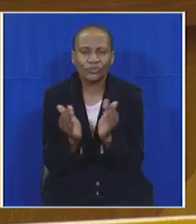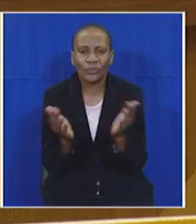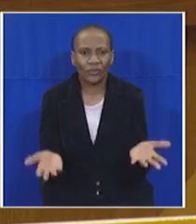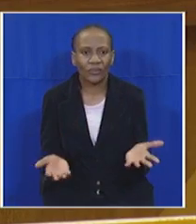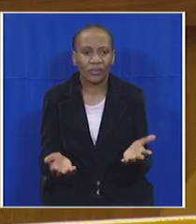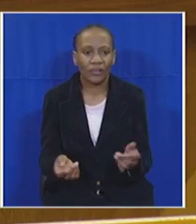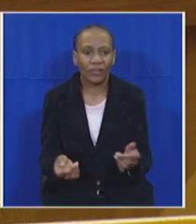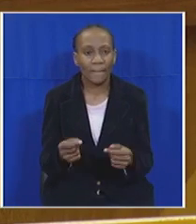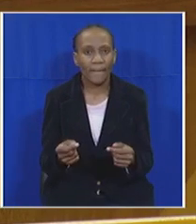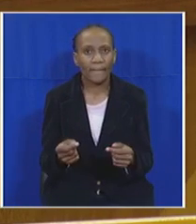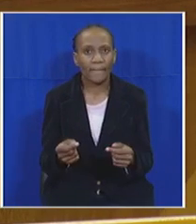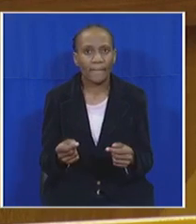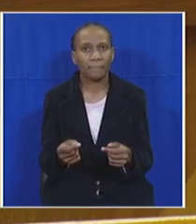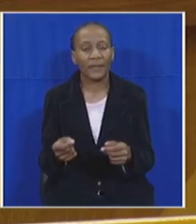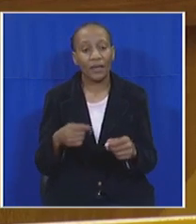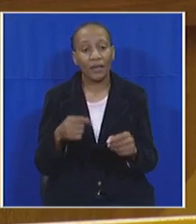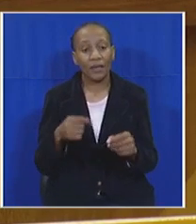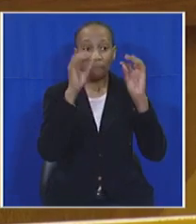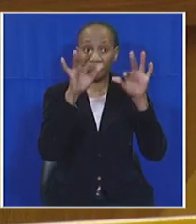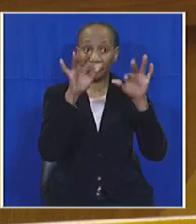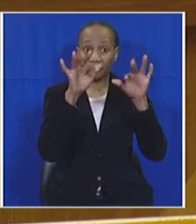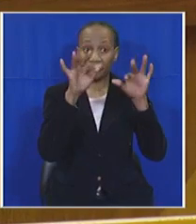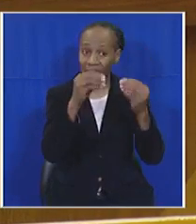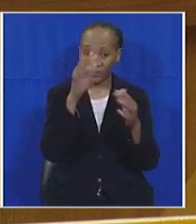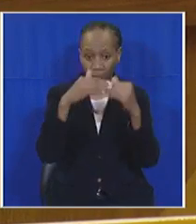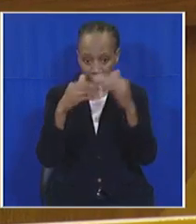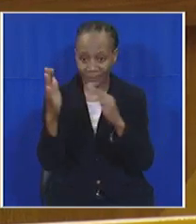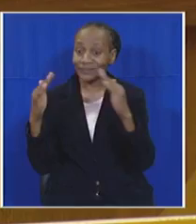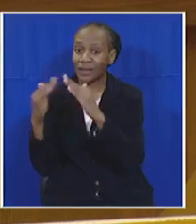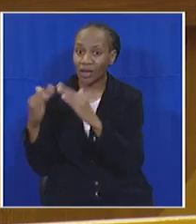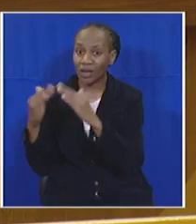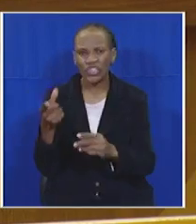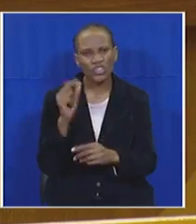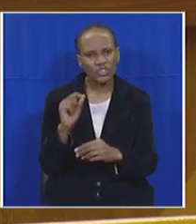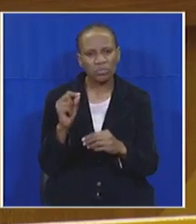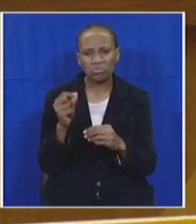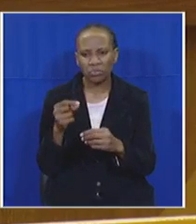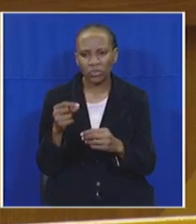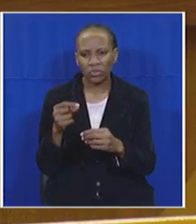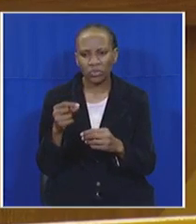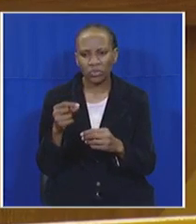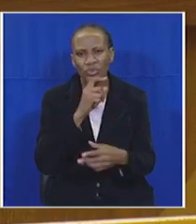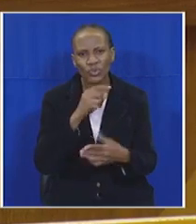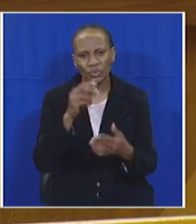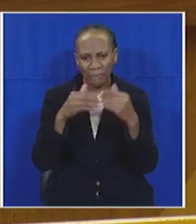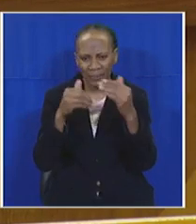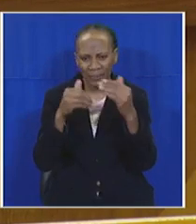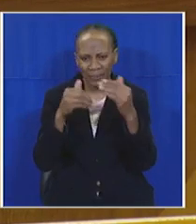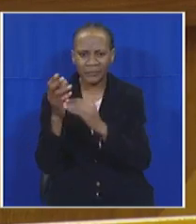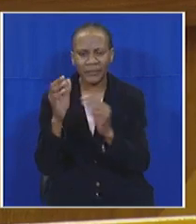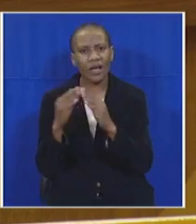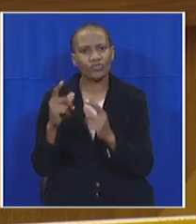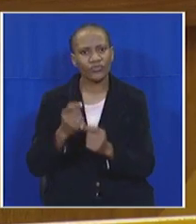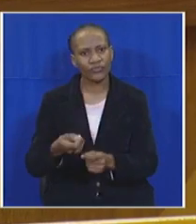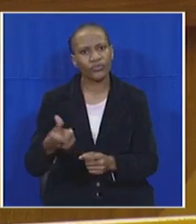no recourse, as the contractors, who are often fly-by-night operators and who make huge profits,